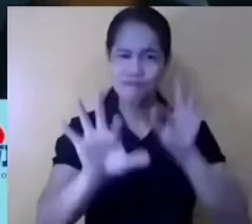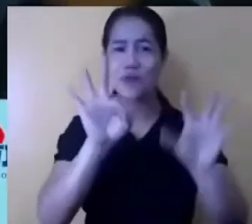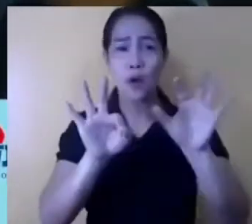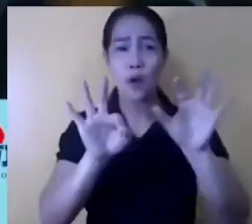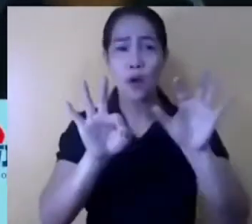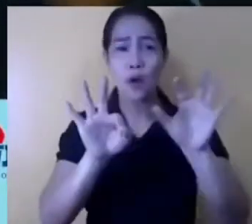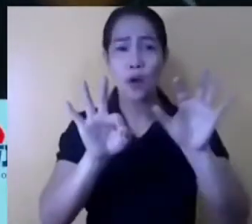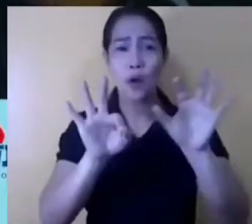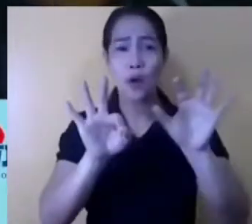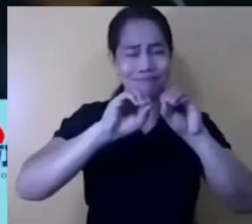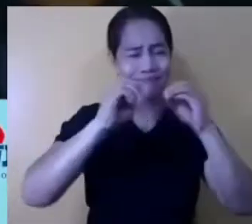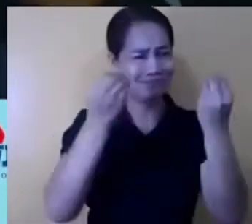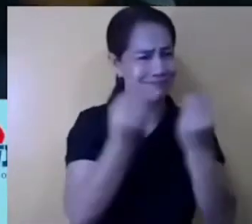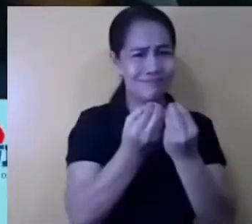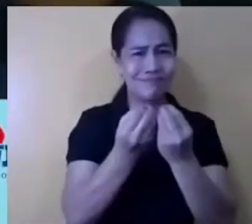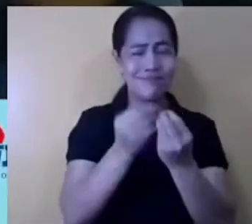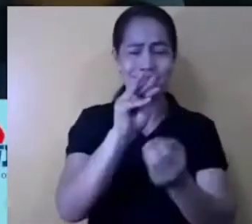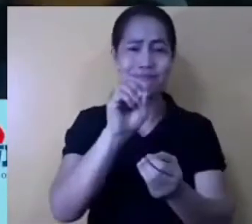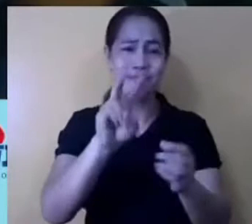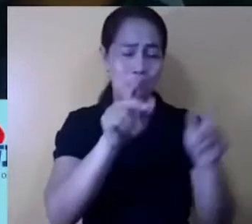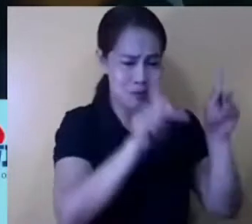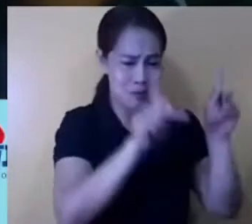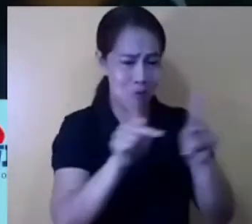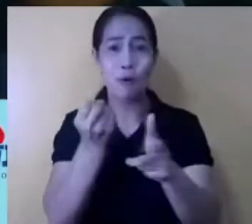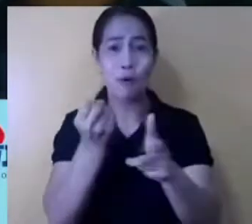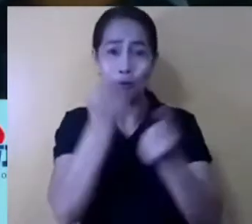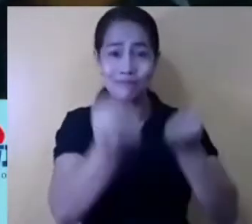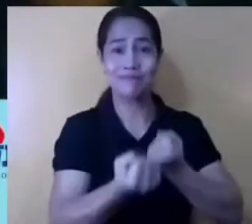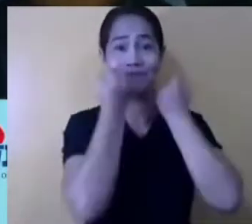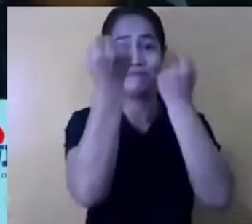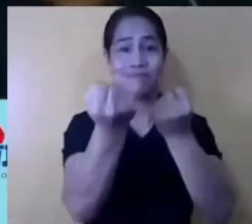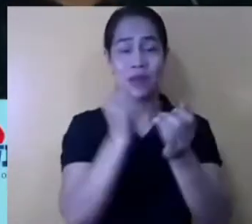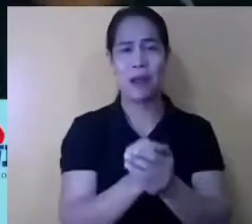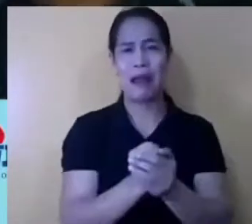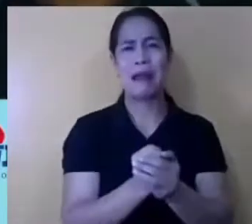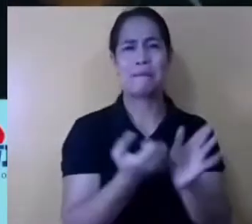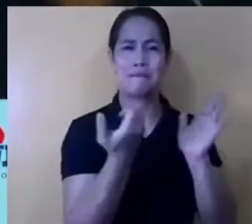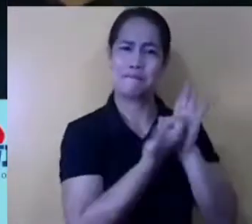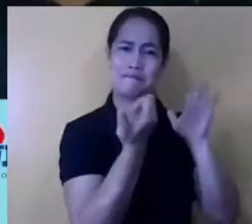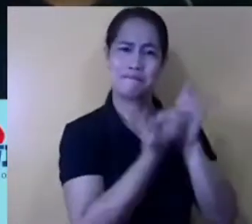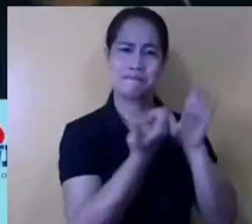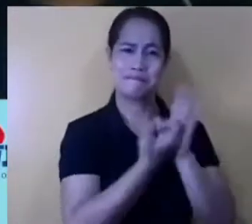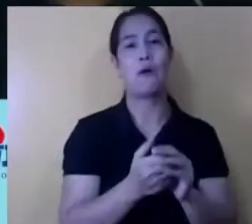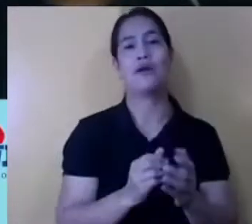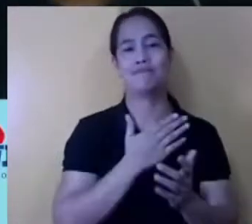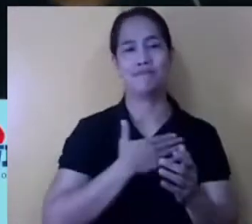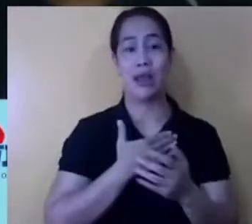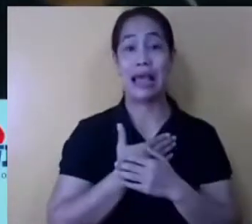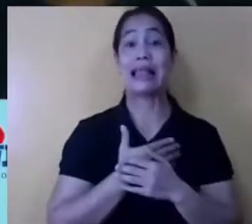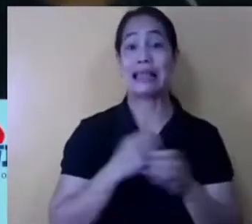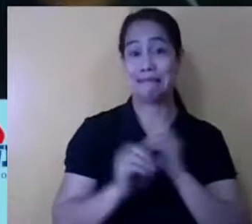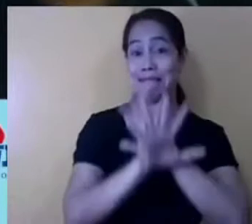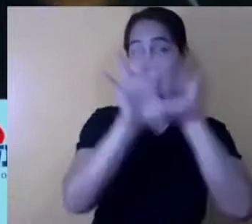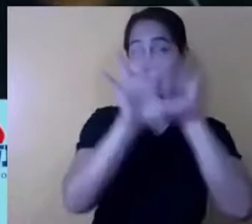MOVs they will prepare or submit based on their context. Let me clarify that. You